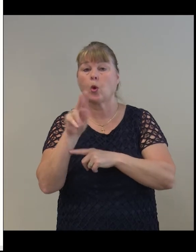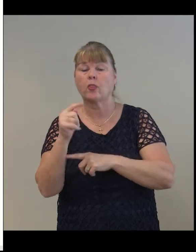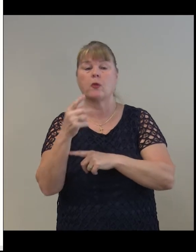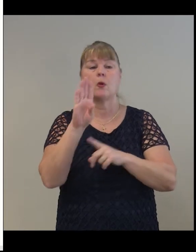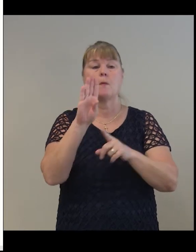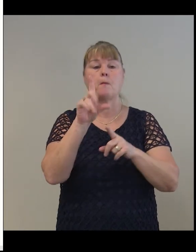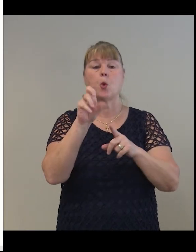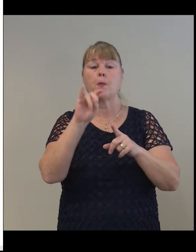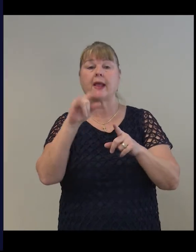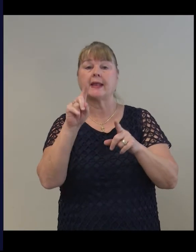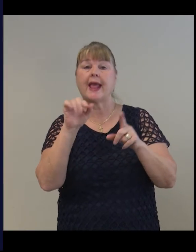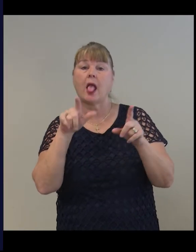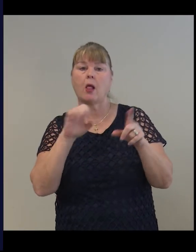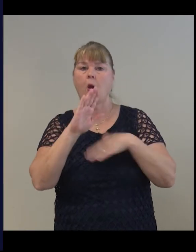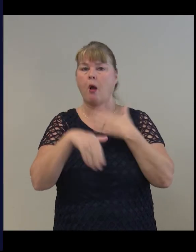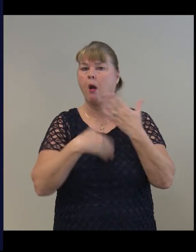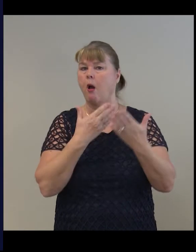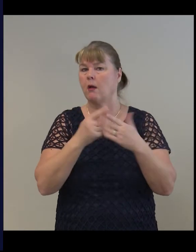storm surge.